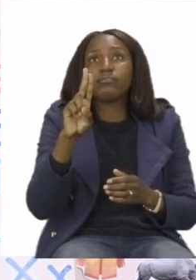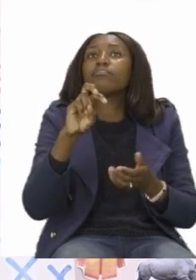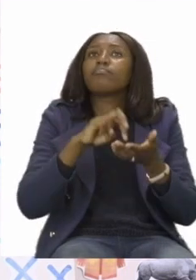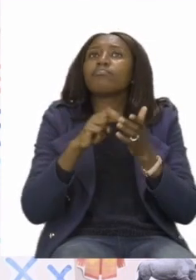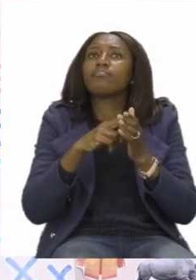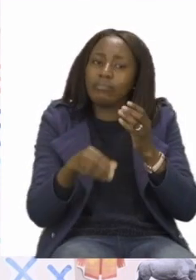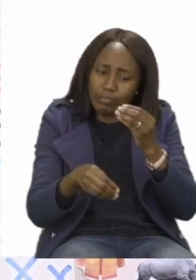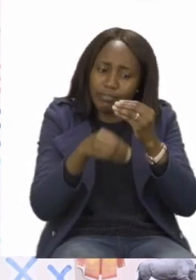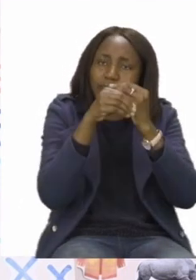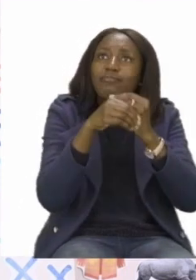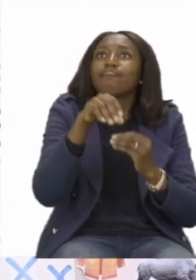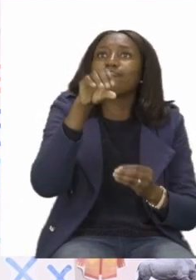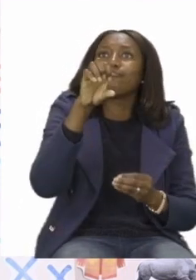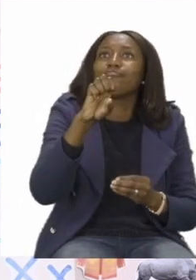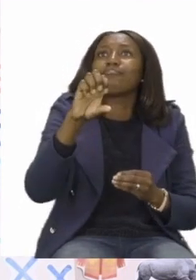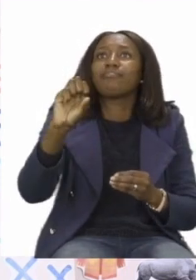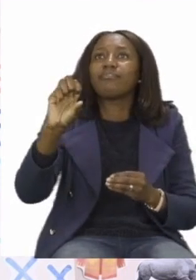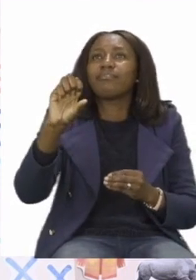by adding